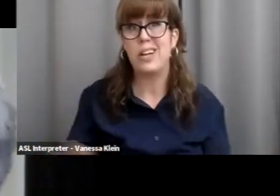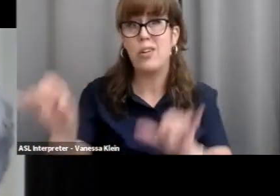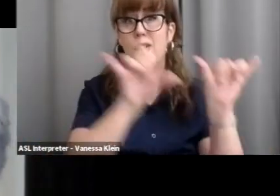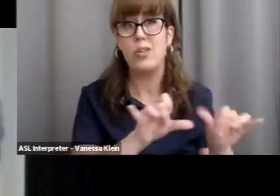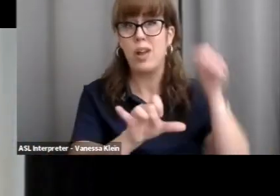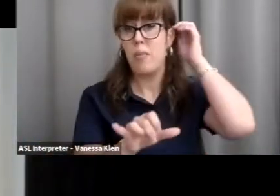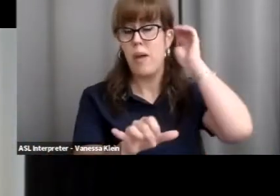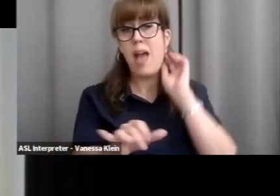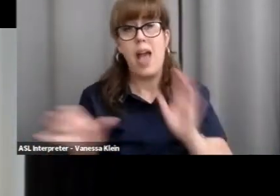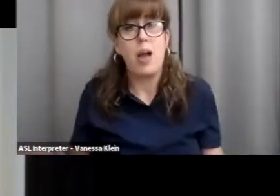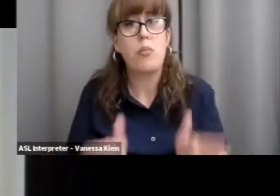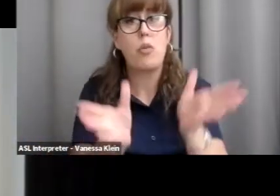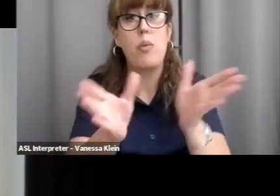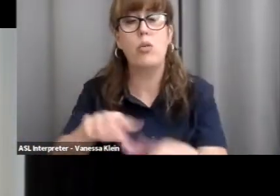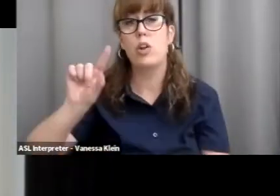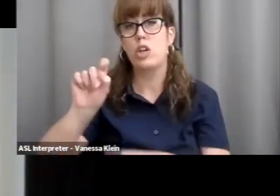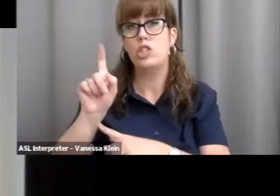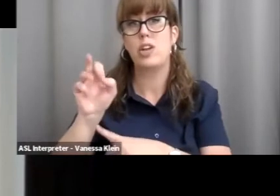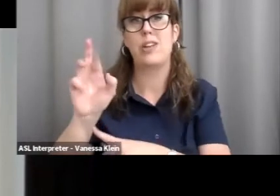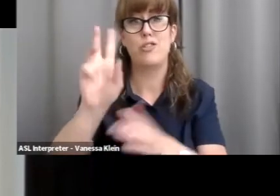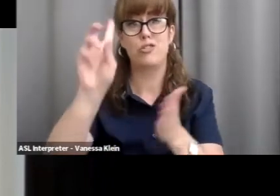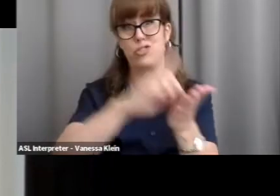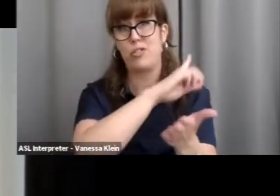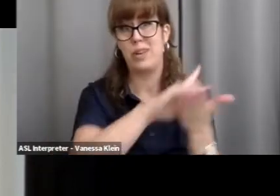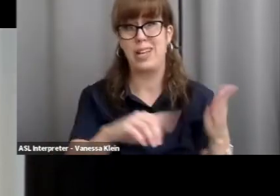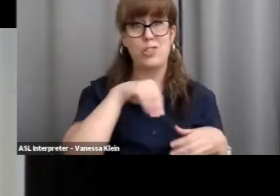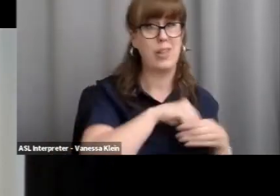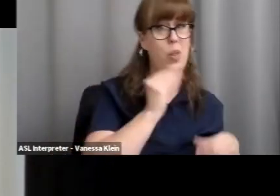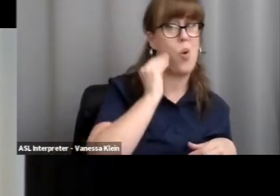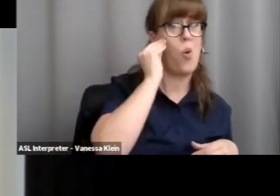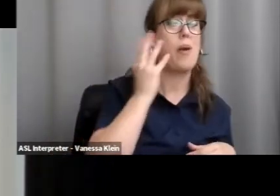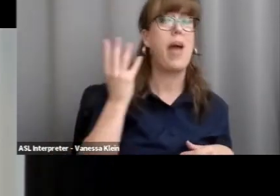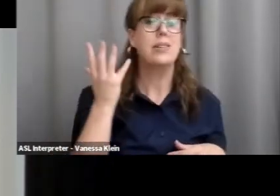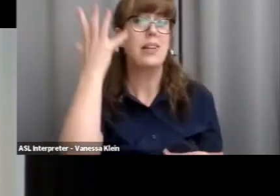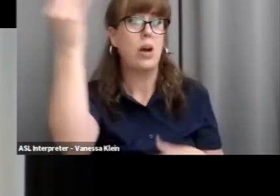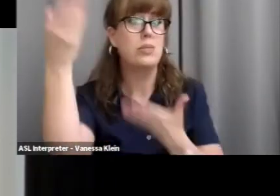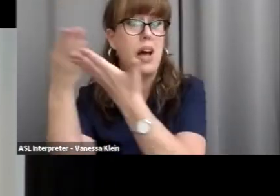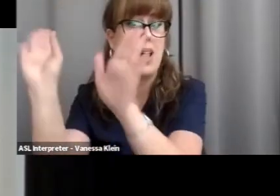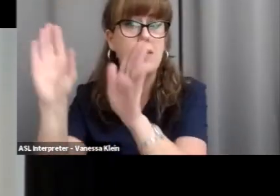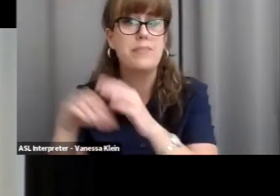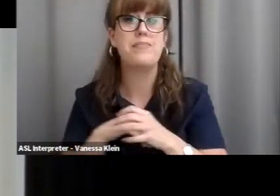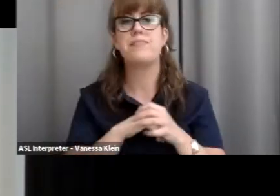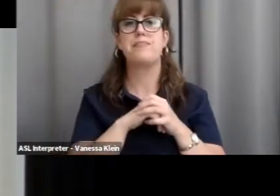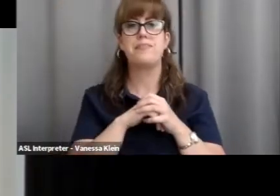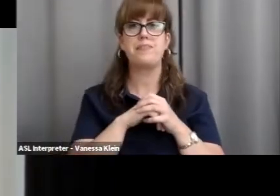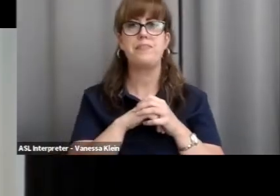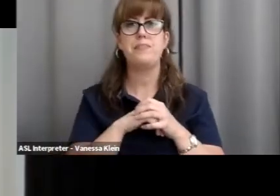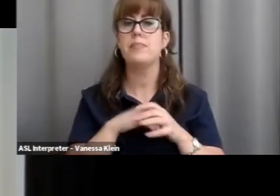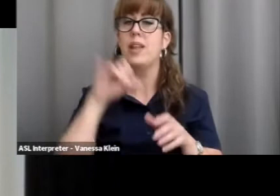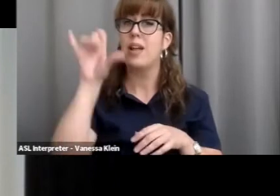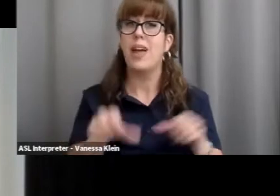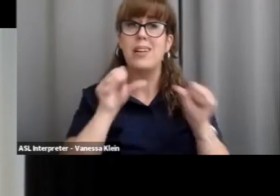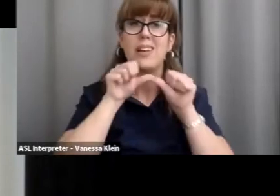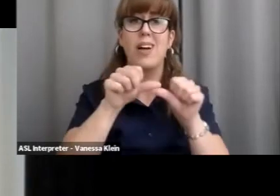in home and outside. The conventional gender norms constantly devalue women and girls, making